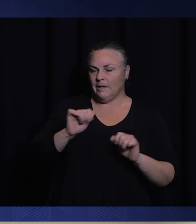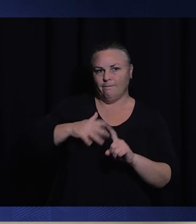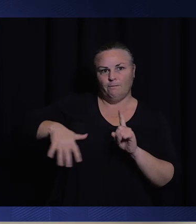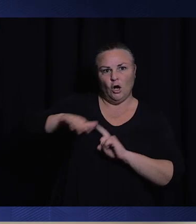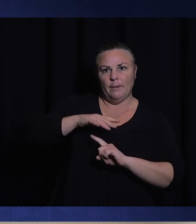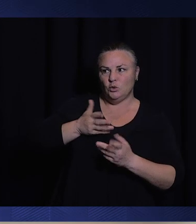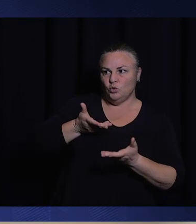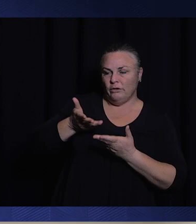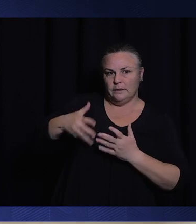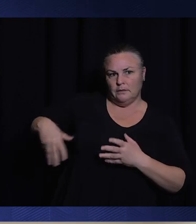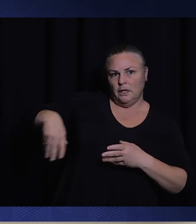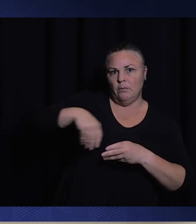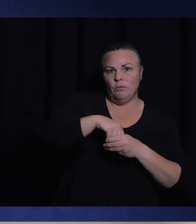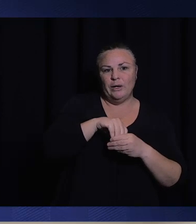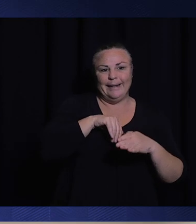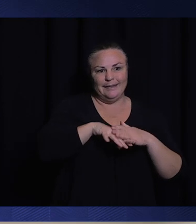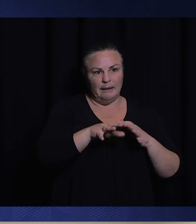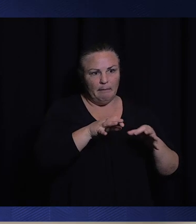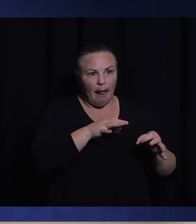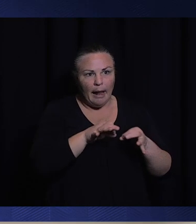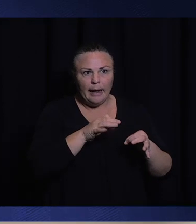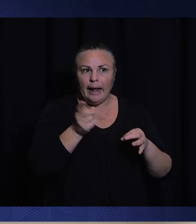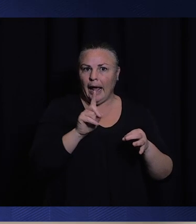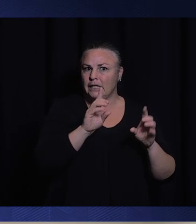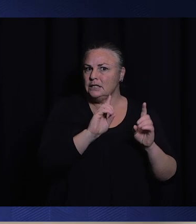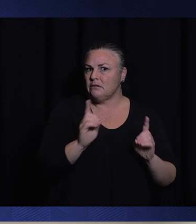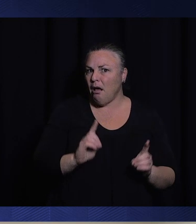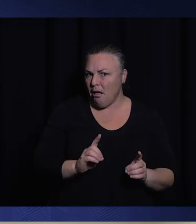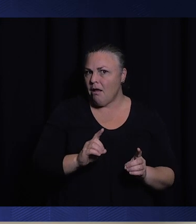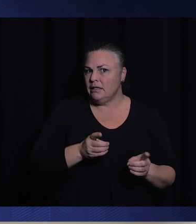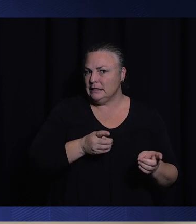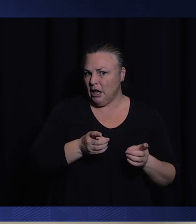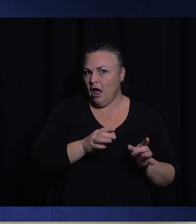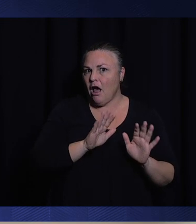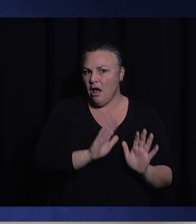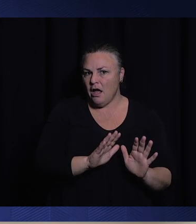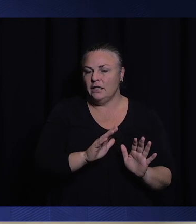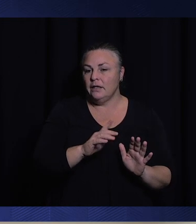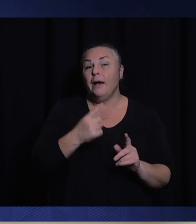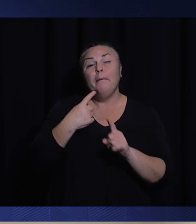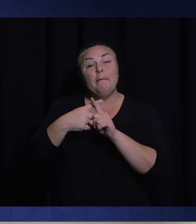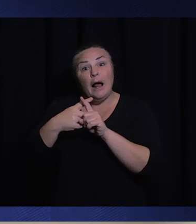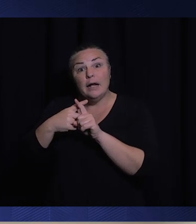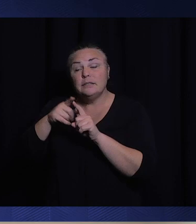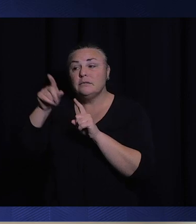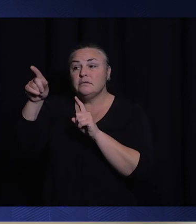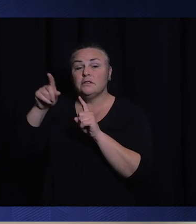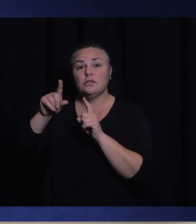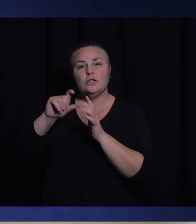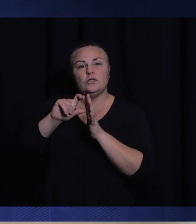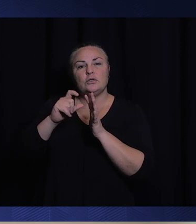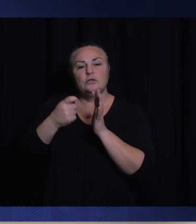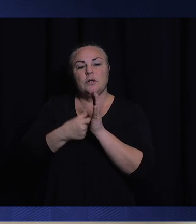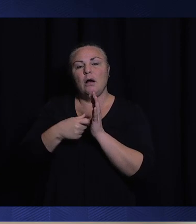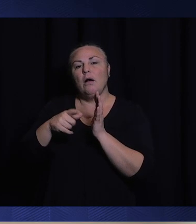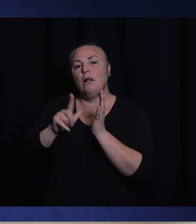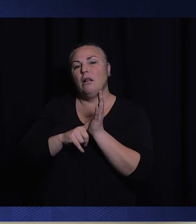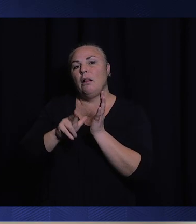well-being. In order to address these compound challenges, as we can see from the slide